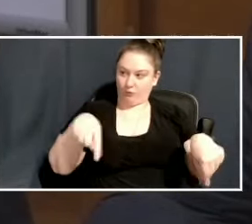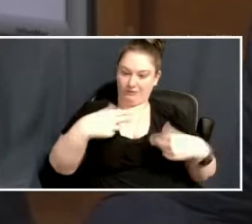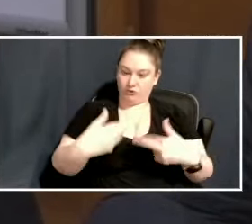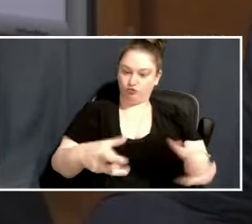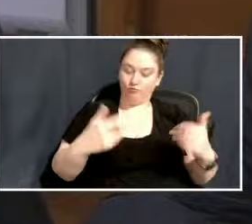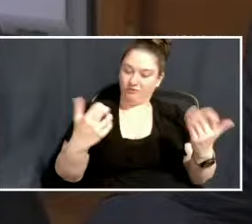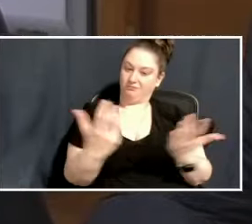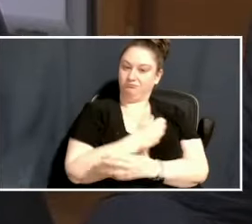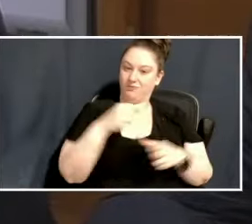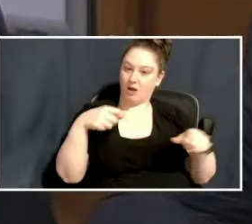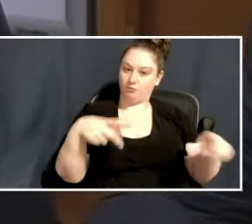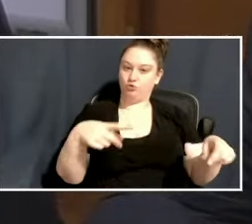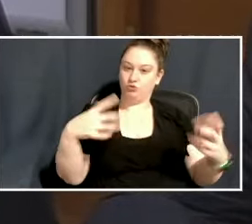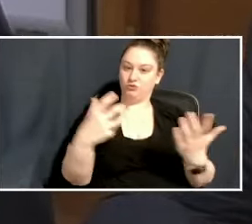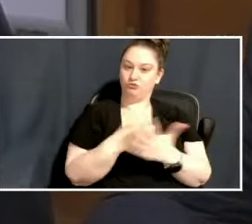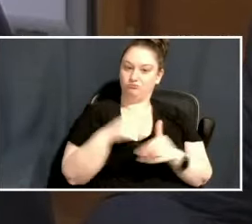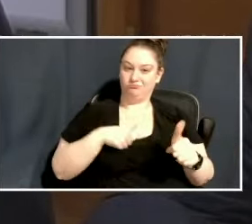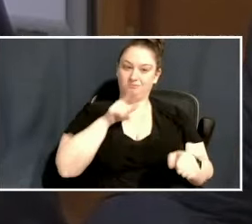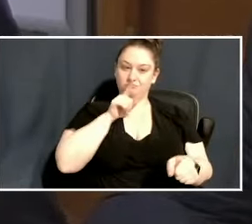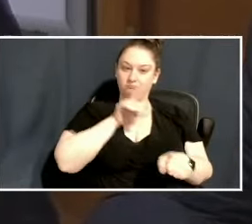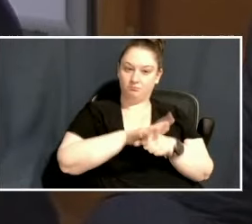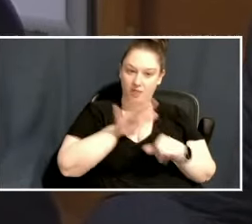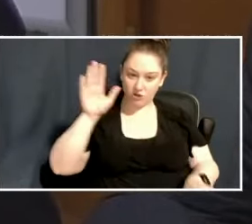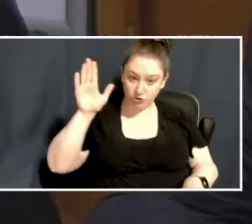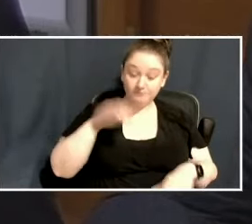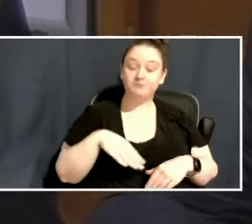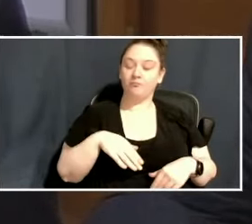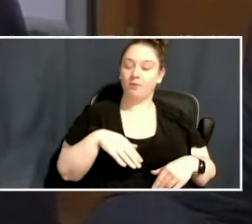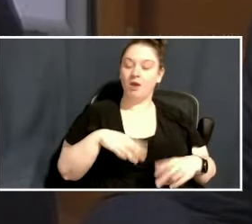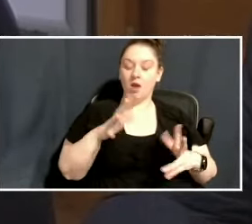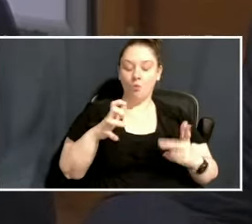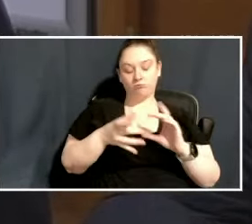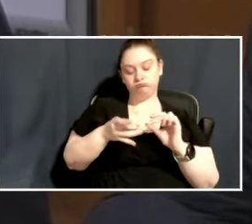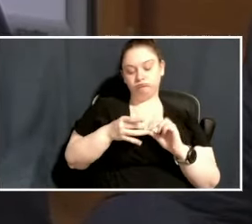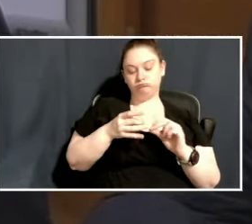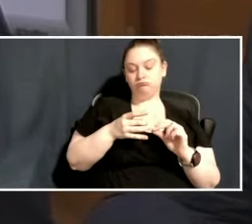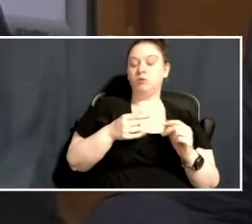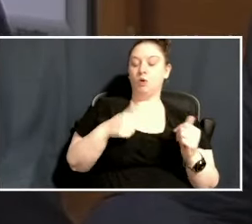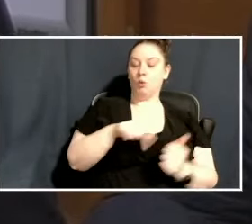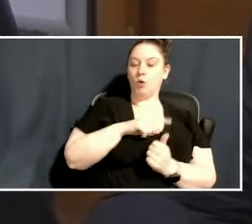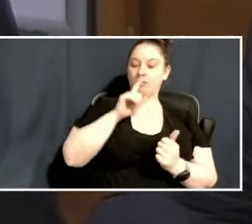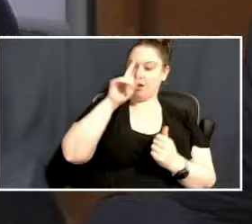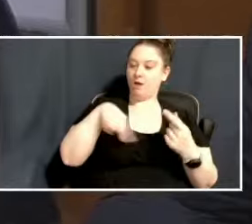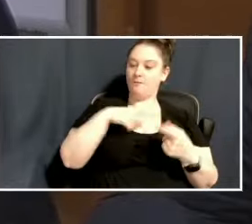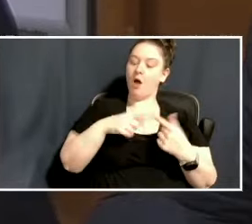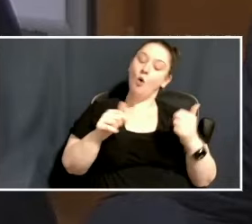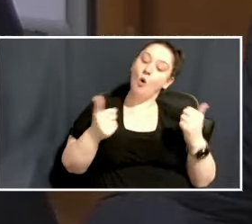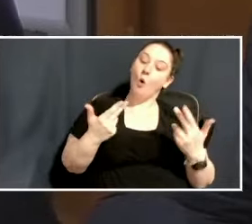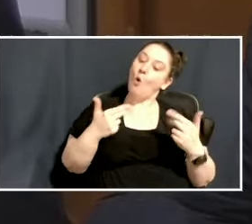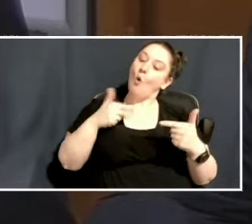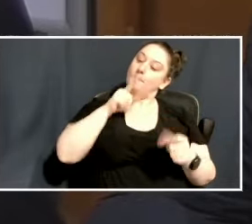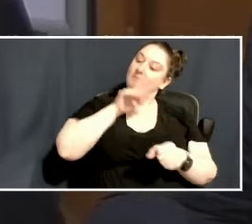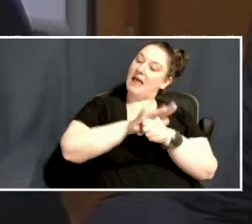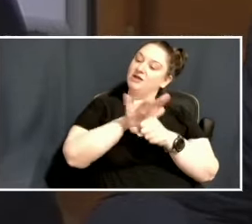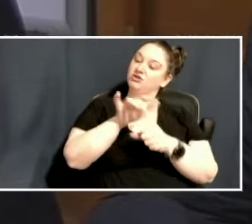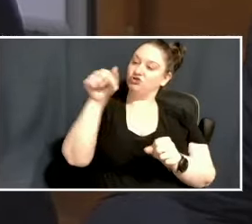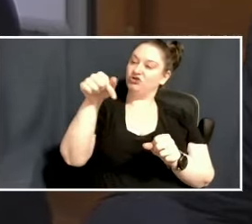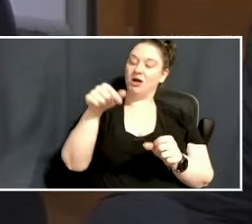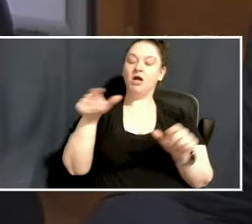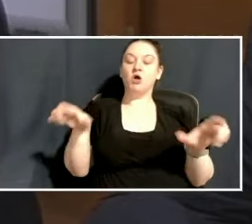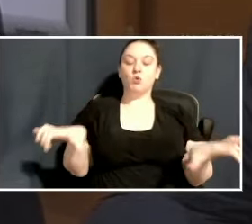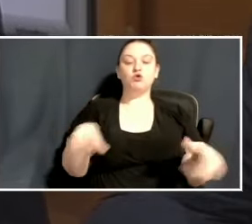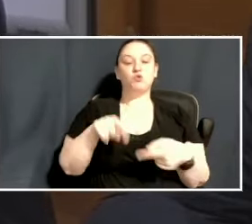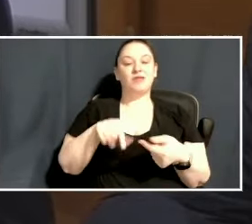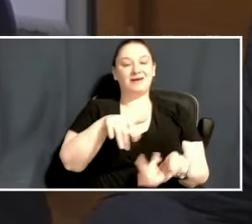that we as a health system, you know, we think about the pledge as something we do in schools, but we've decided and we partnered with